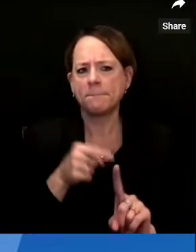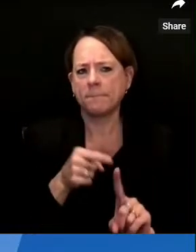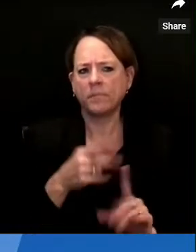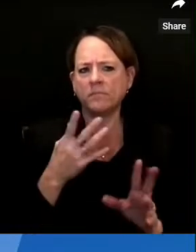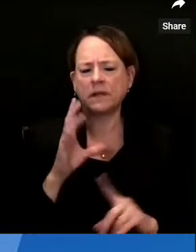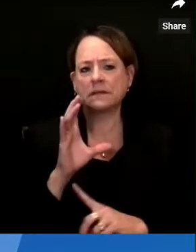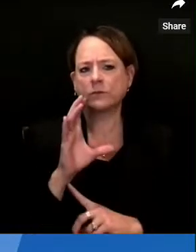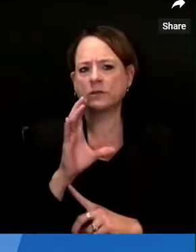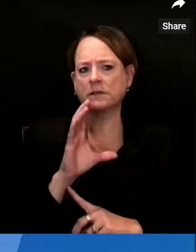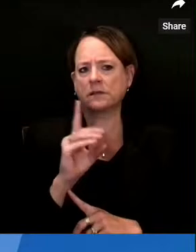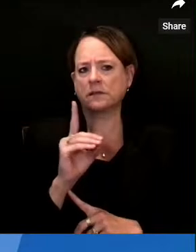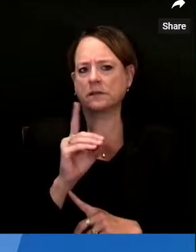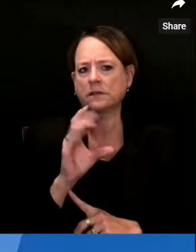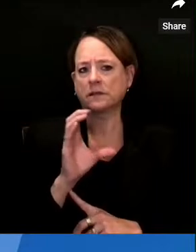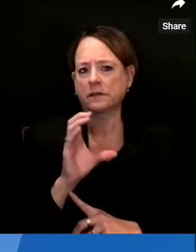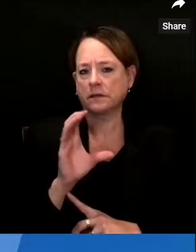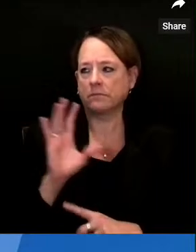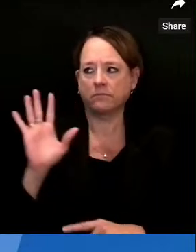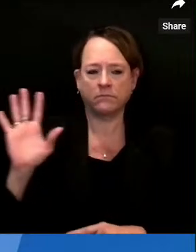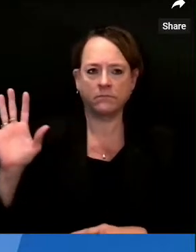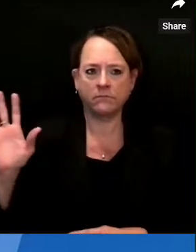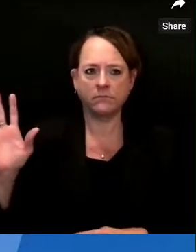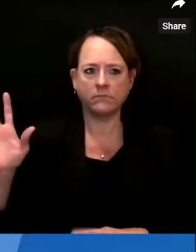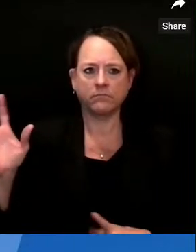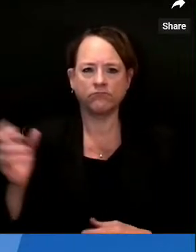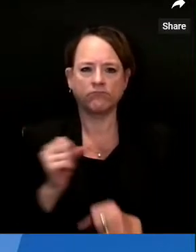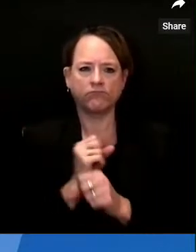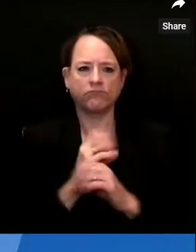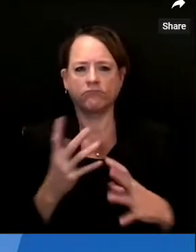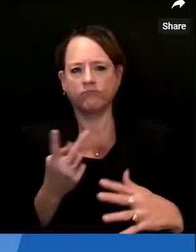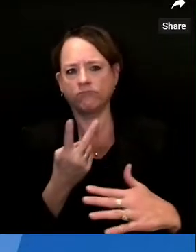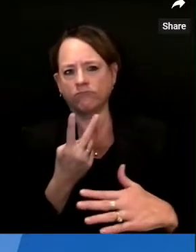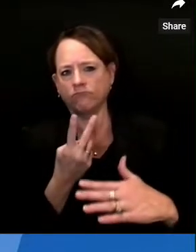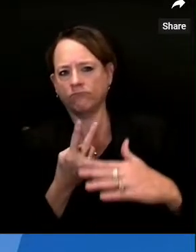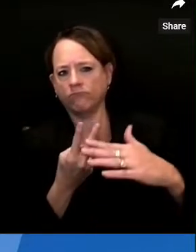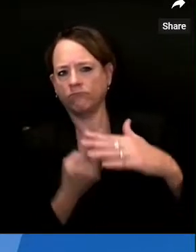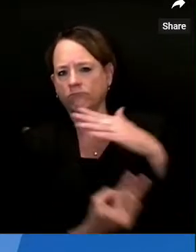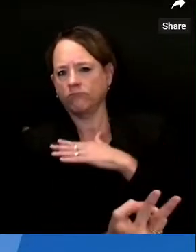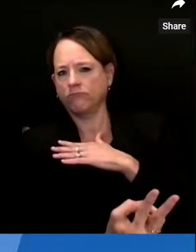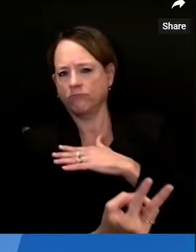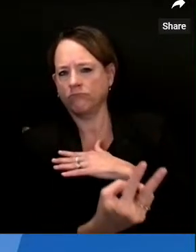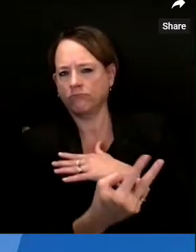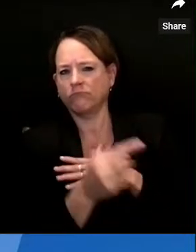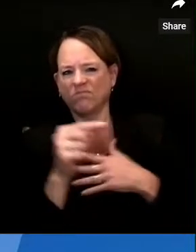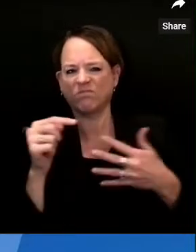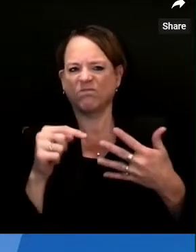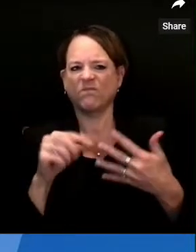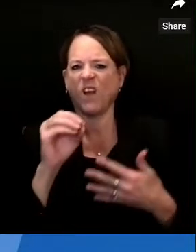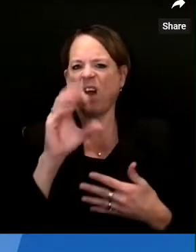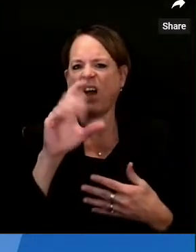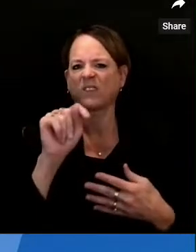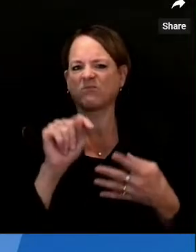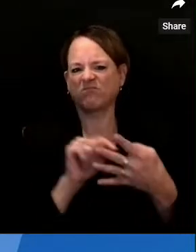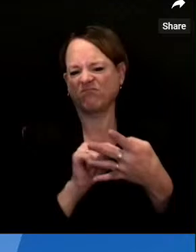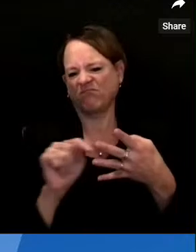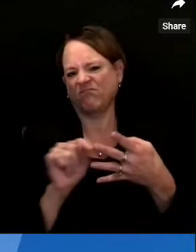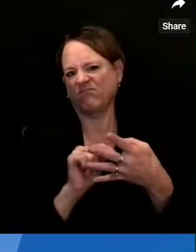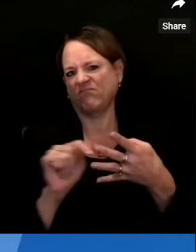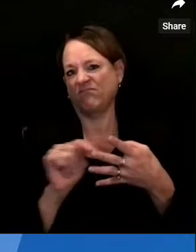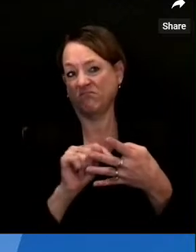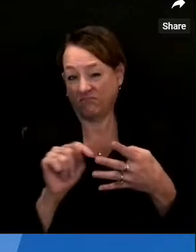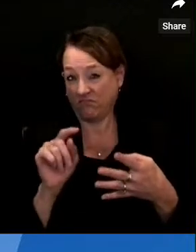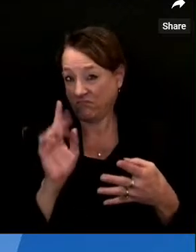you have projections otherwise, or what specifically leads you not to believe the state is going to plateau in the coming